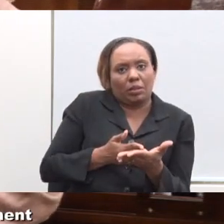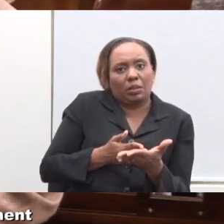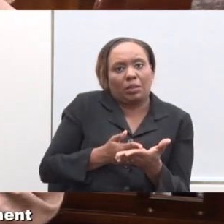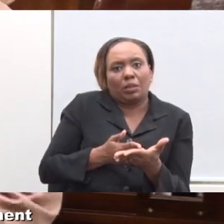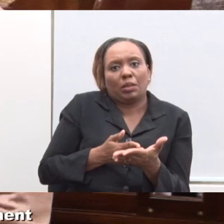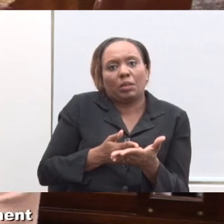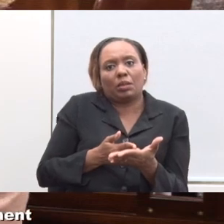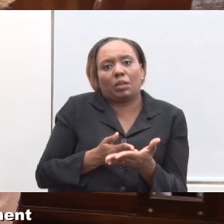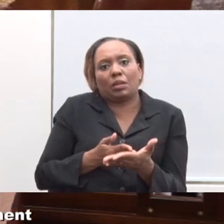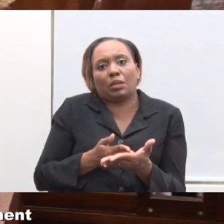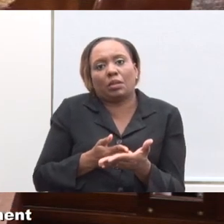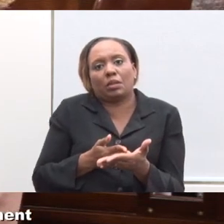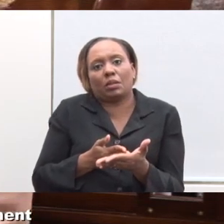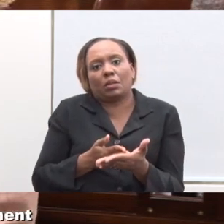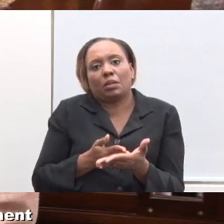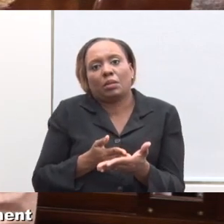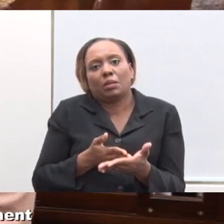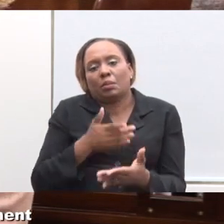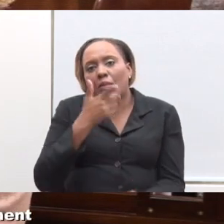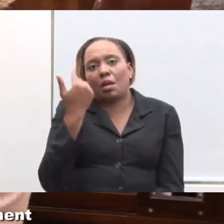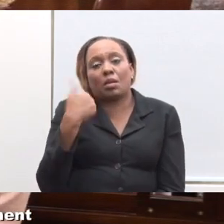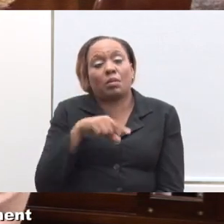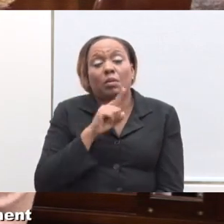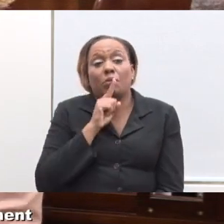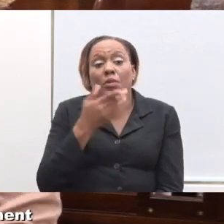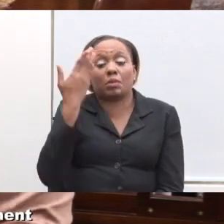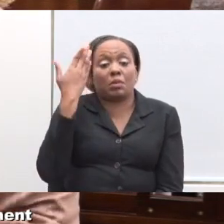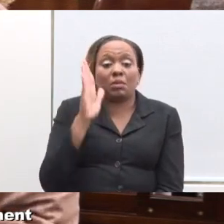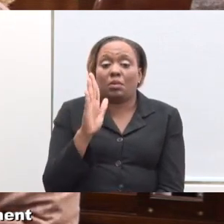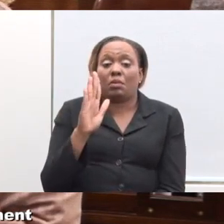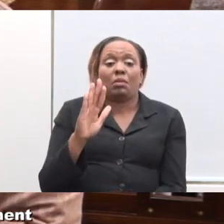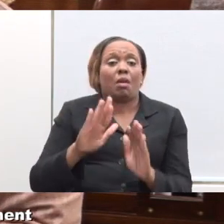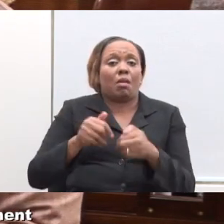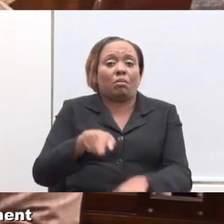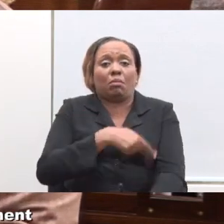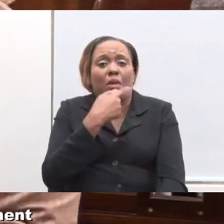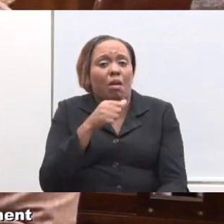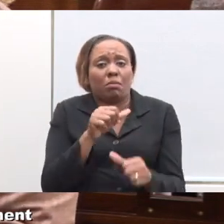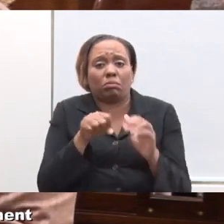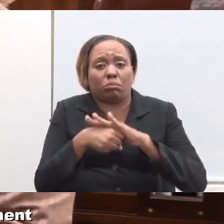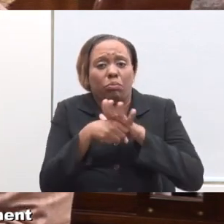we really don't know how long this will last.